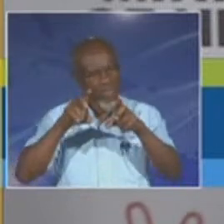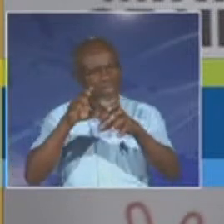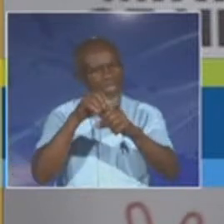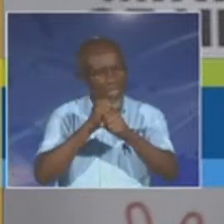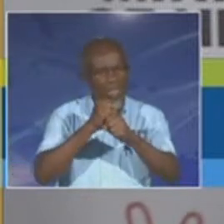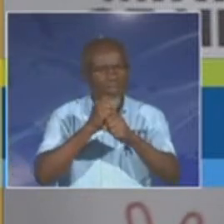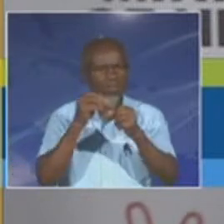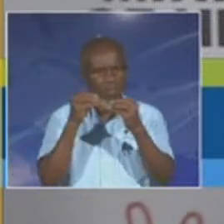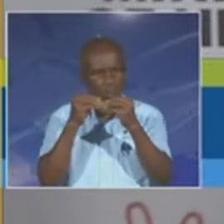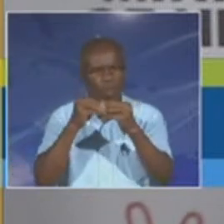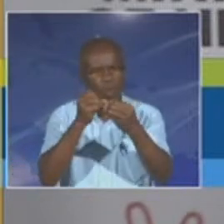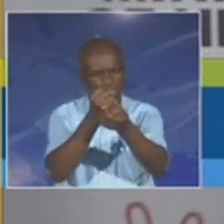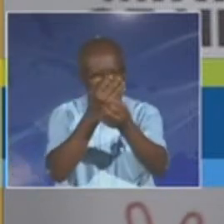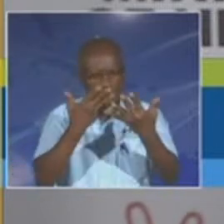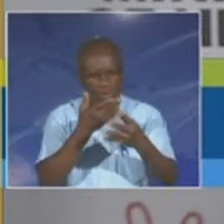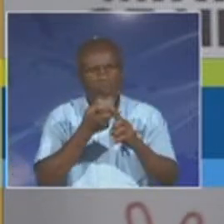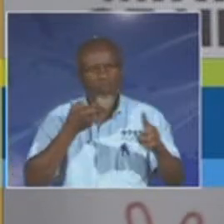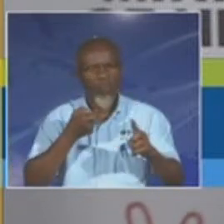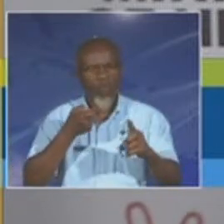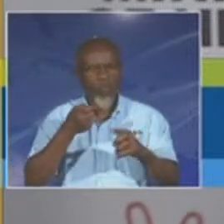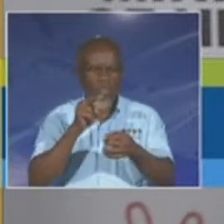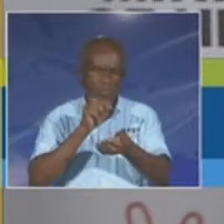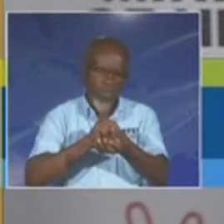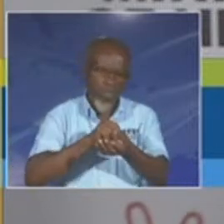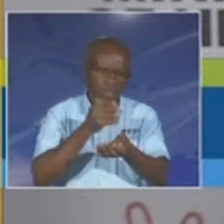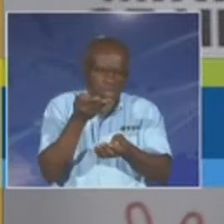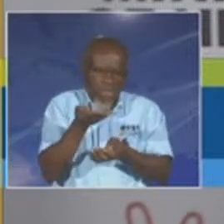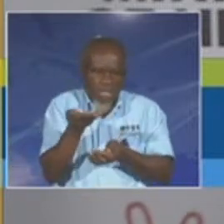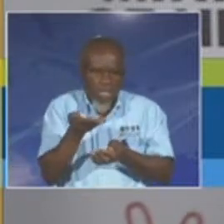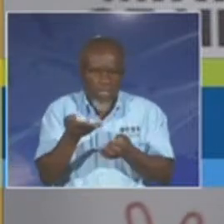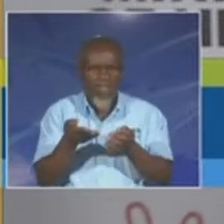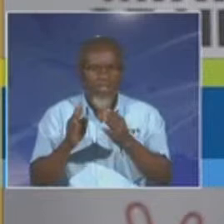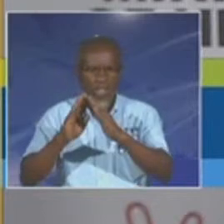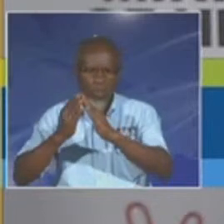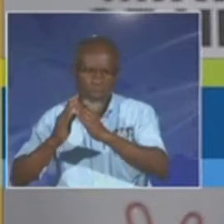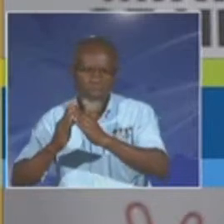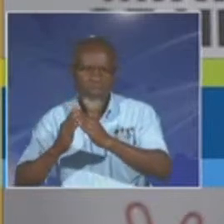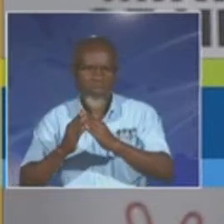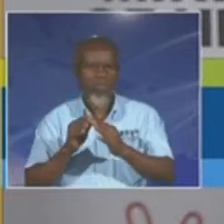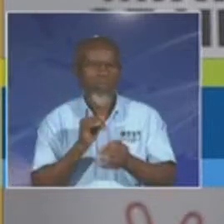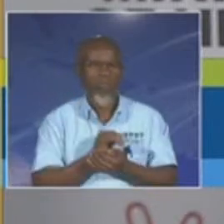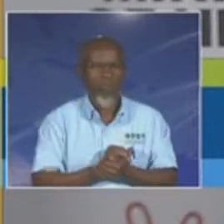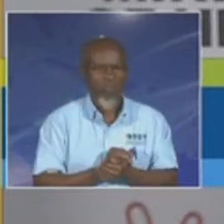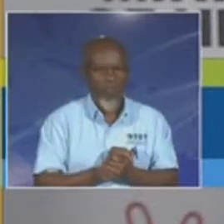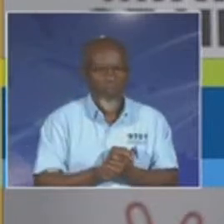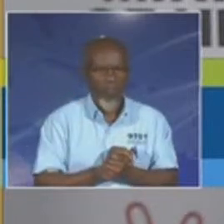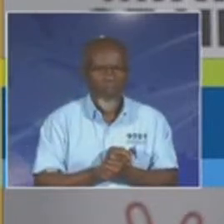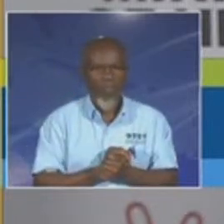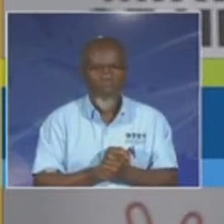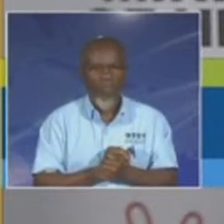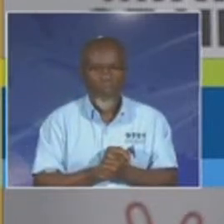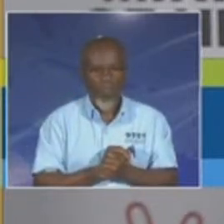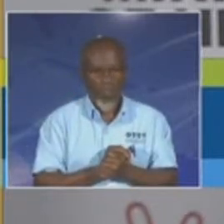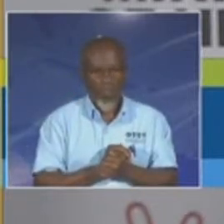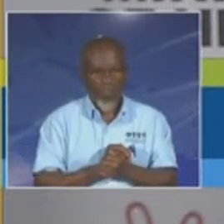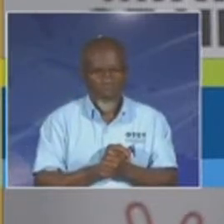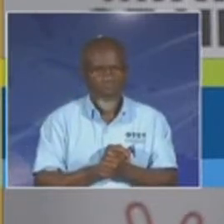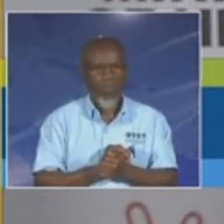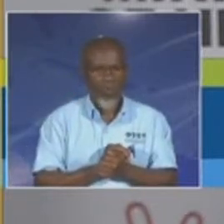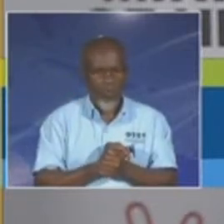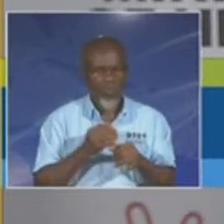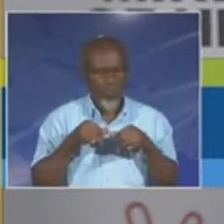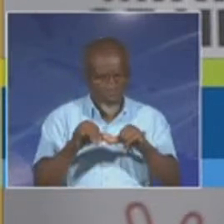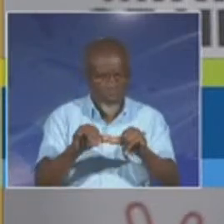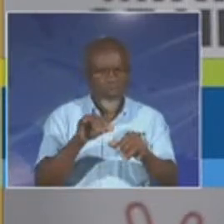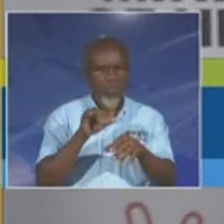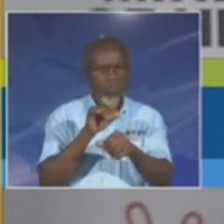trusted healthcare worker before they make that final decision. In terms of the booster program, we keep going ahead with the persons that are known to us to try